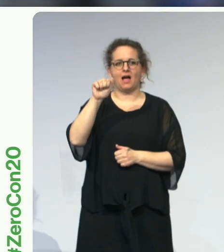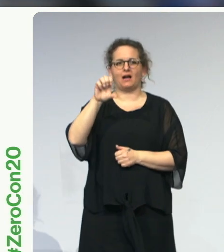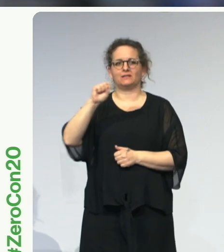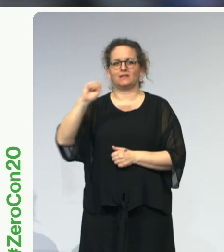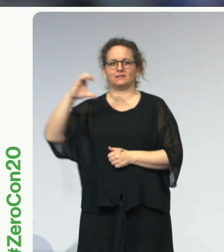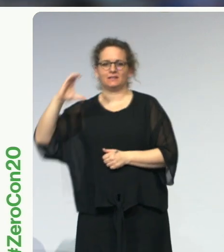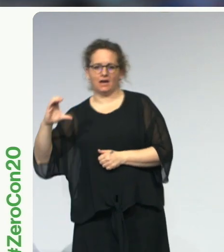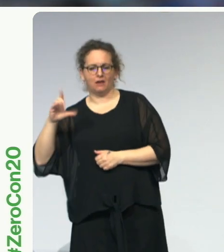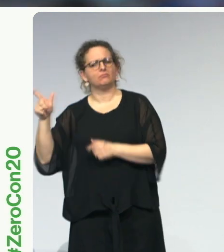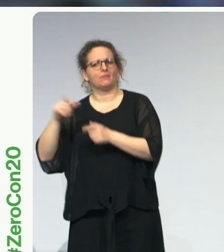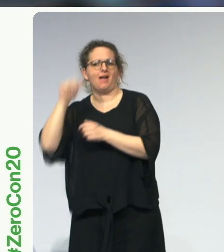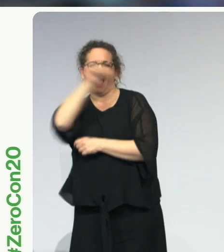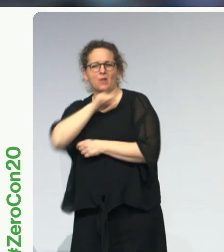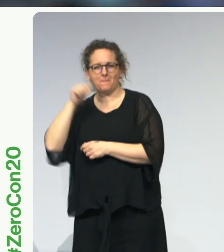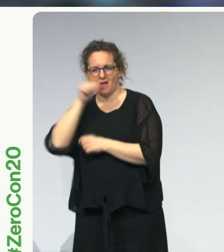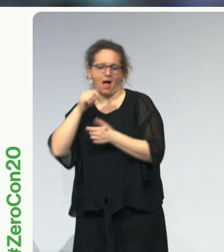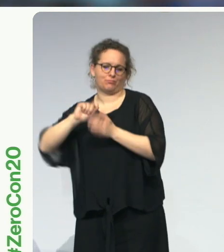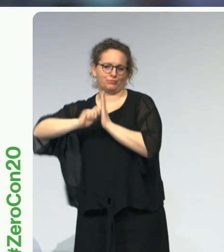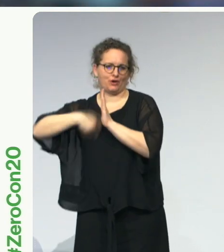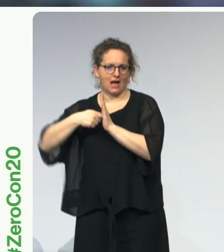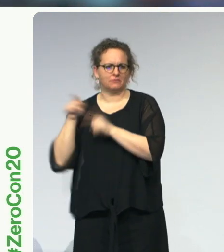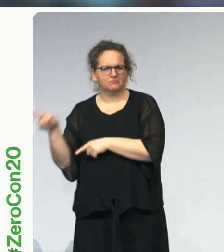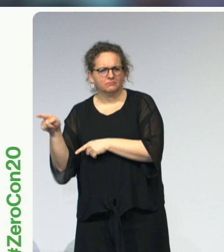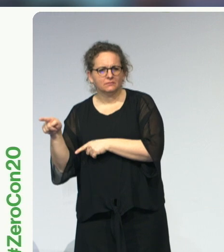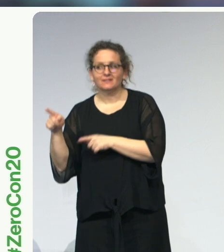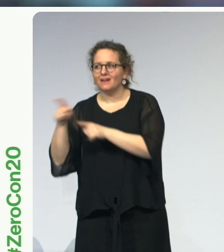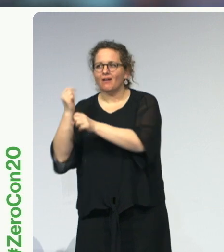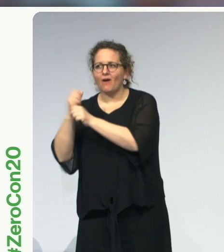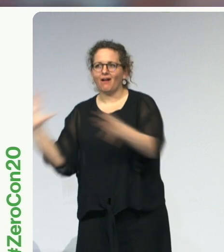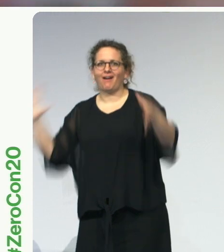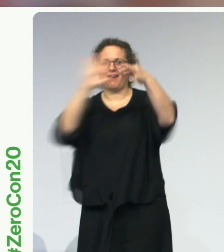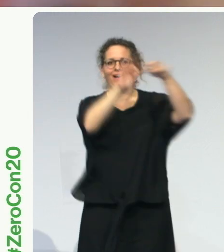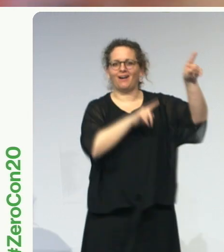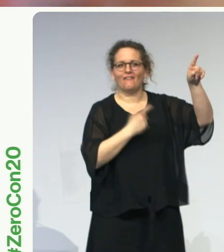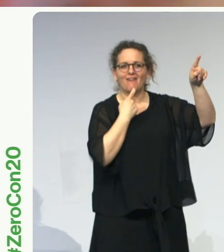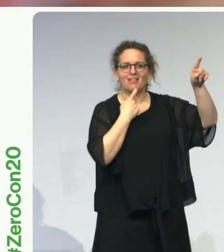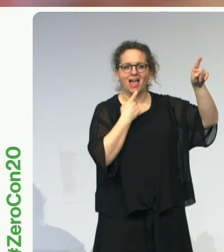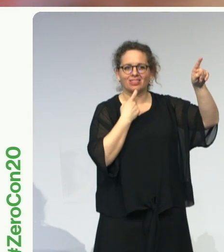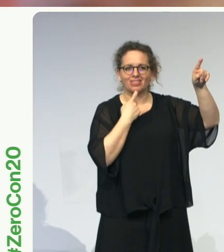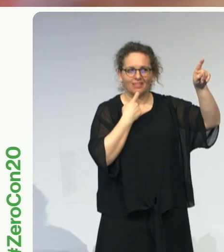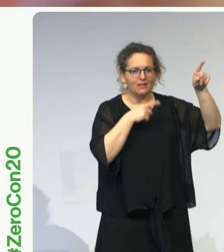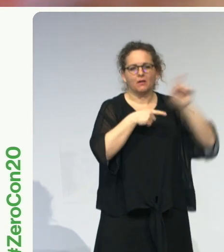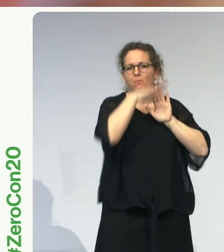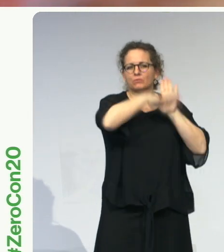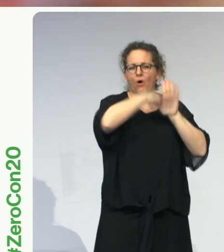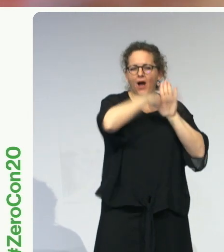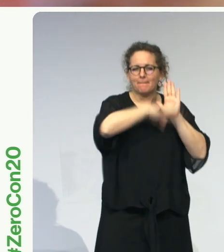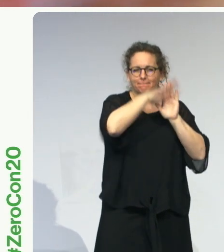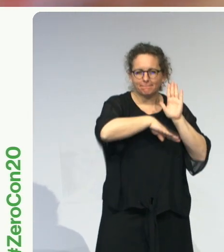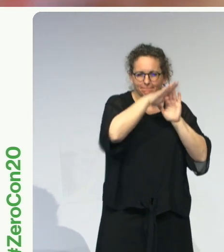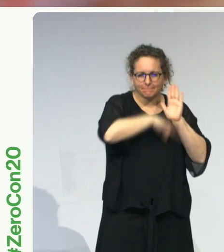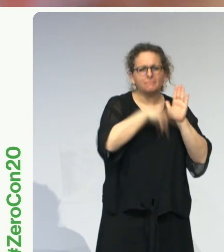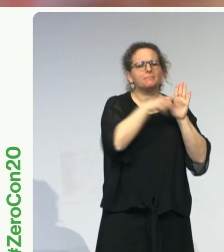an NGO from Finland, runs a social and educational program for the deaf jointly with a local organization